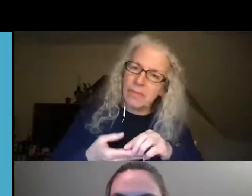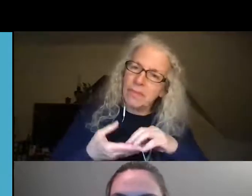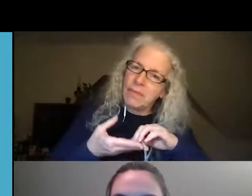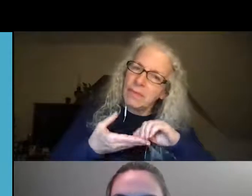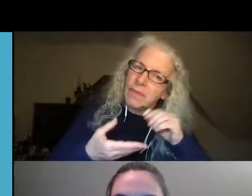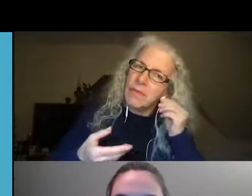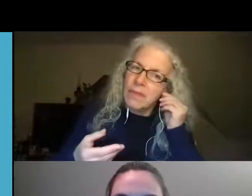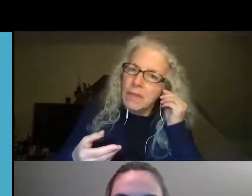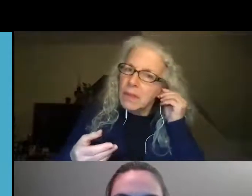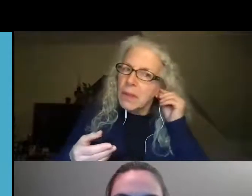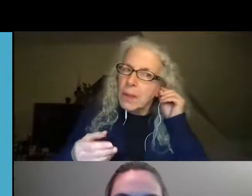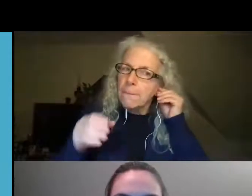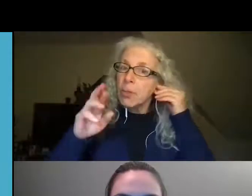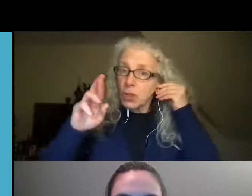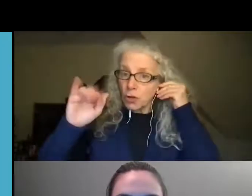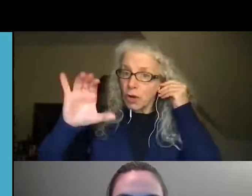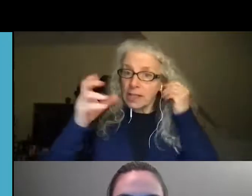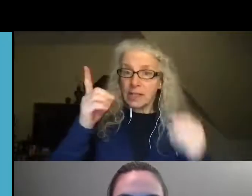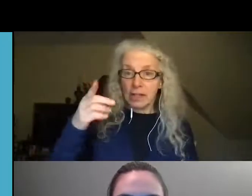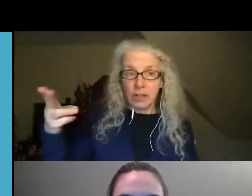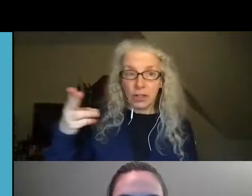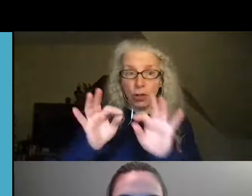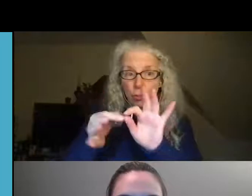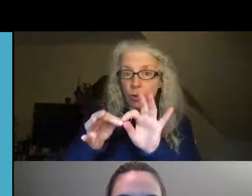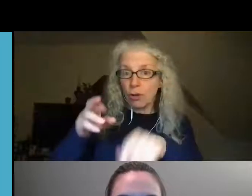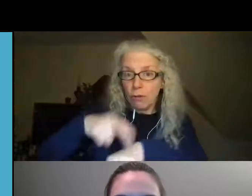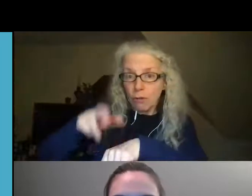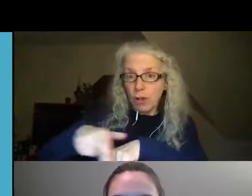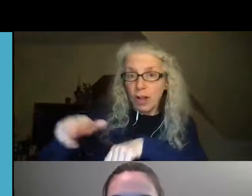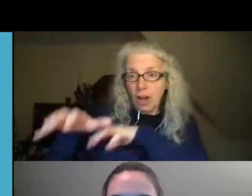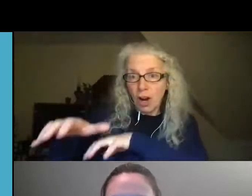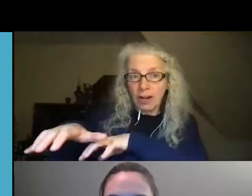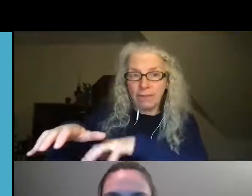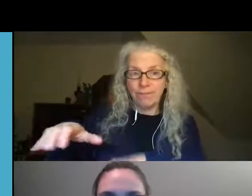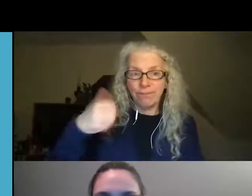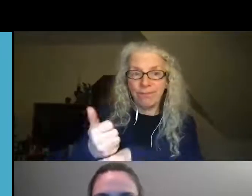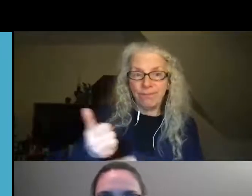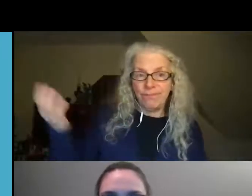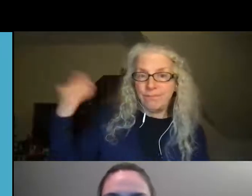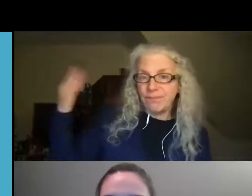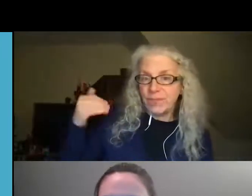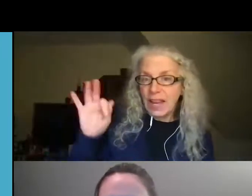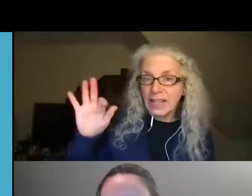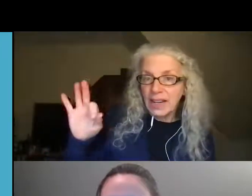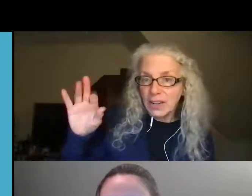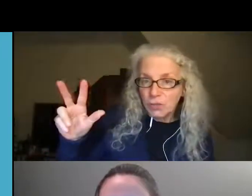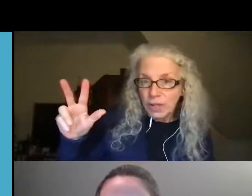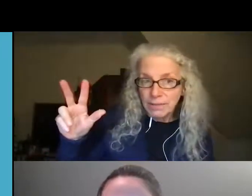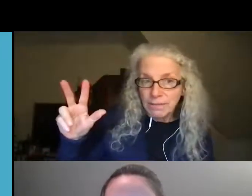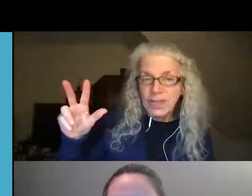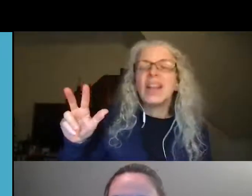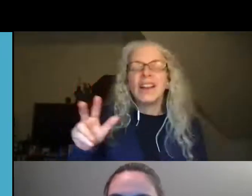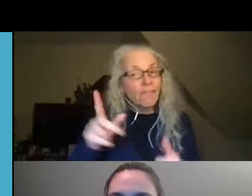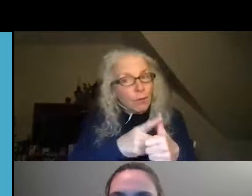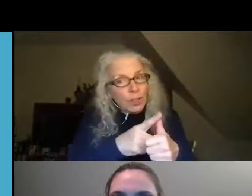referral specialist. The interpreter referral service was established in 1993 and CART services were added